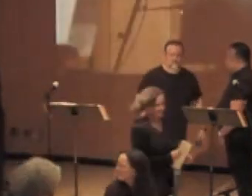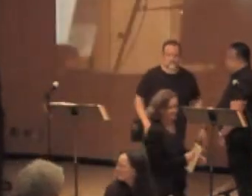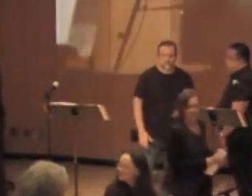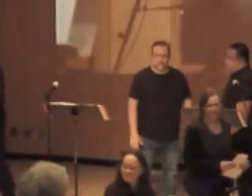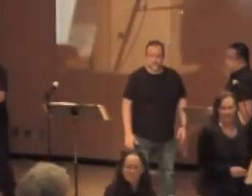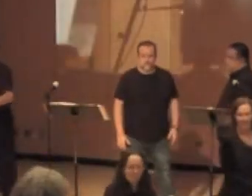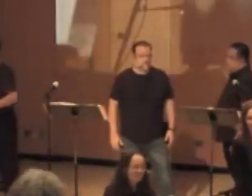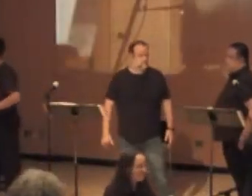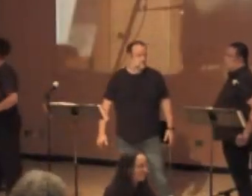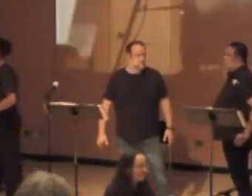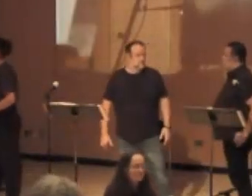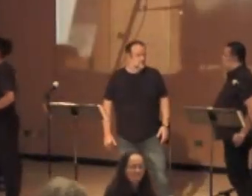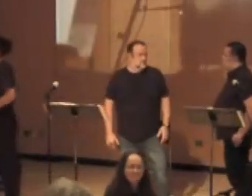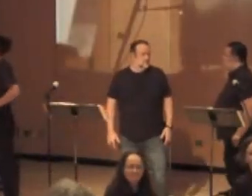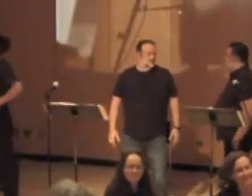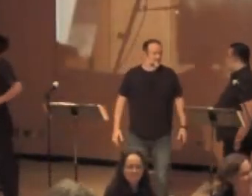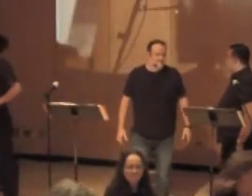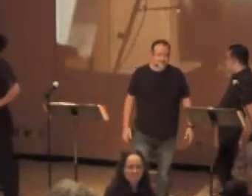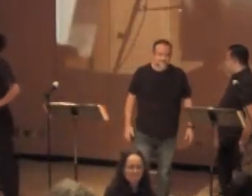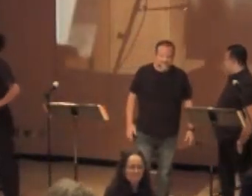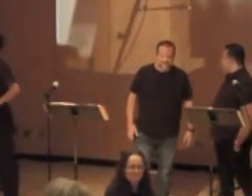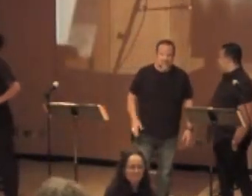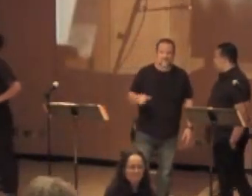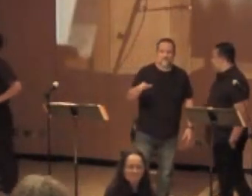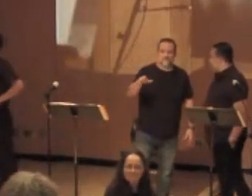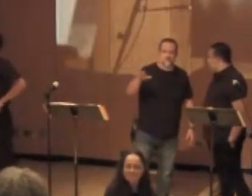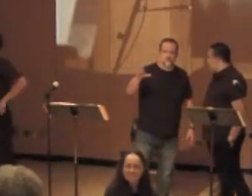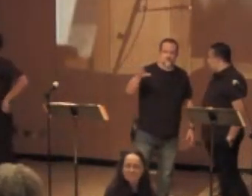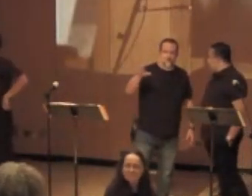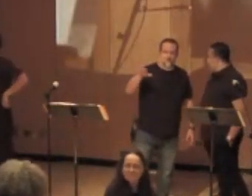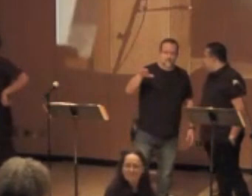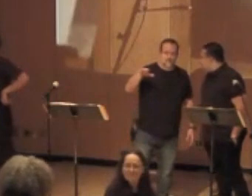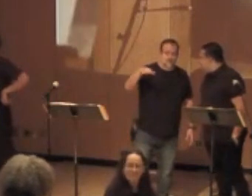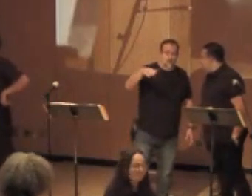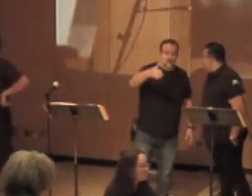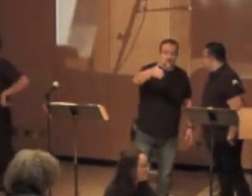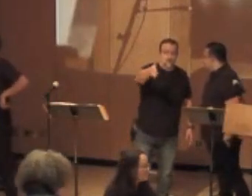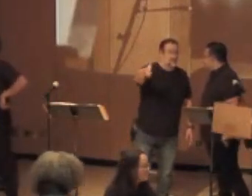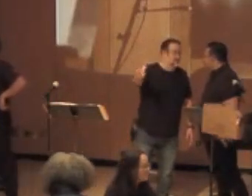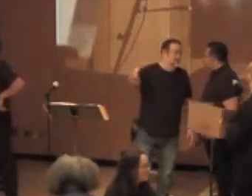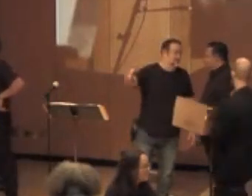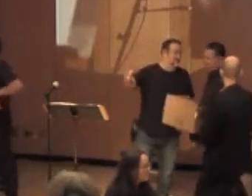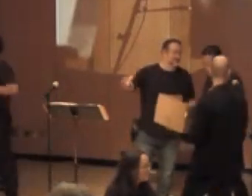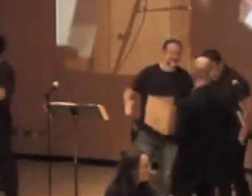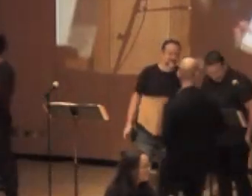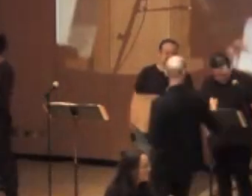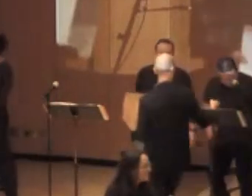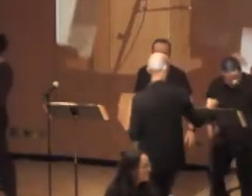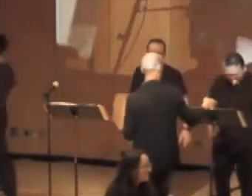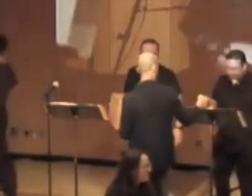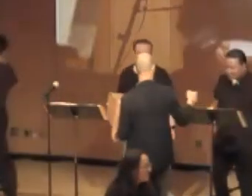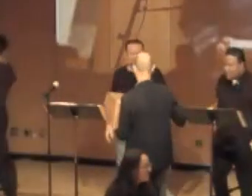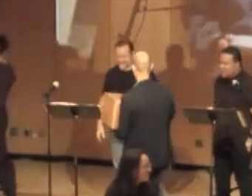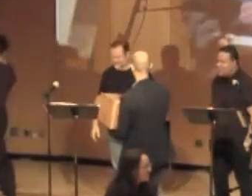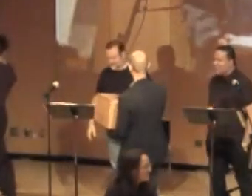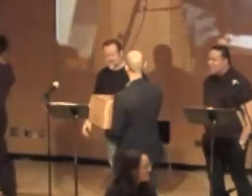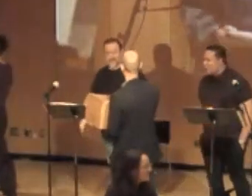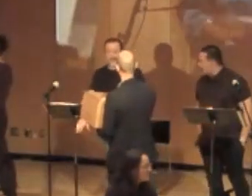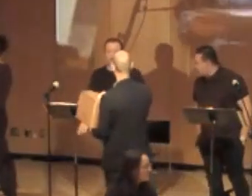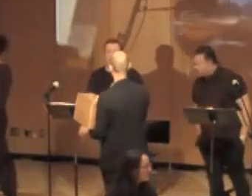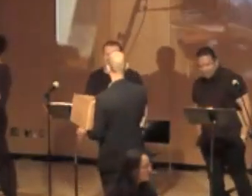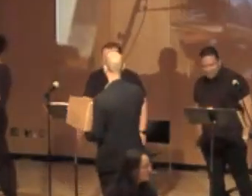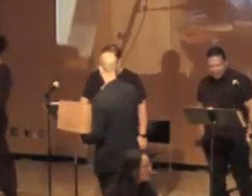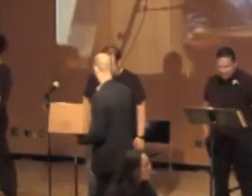you I'm just gonna stand at the whole time I'm gonna just walk you